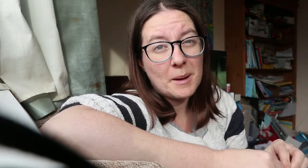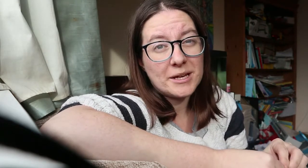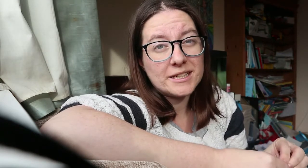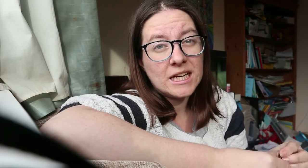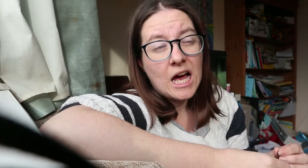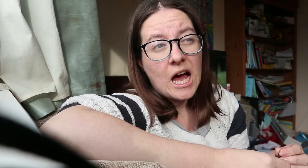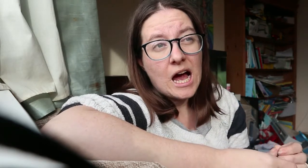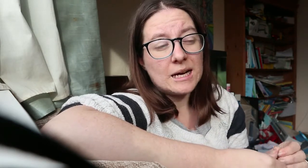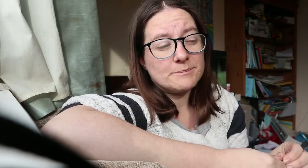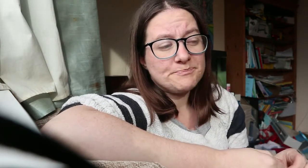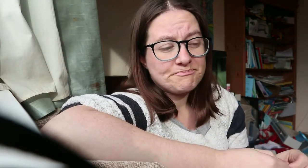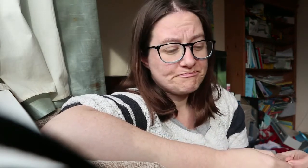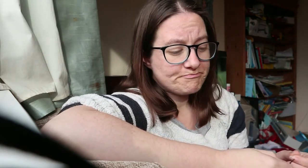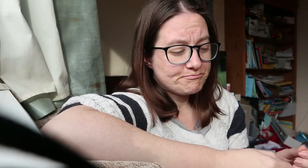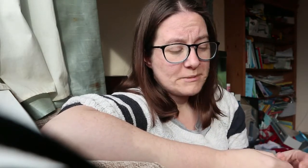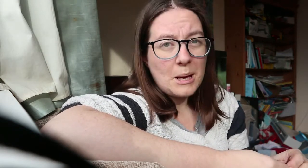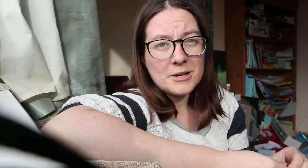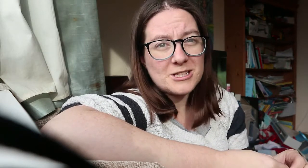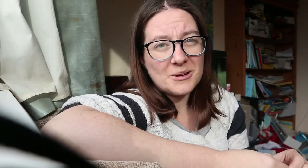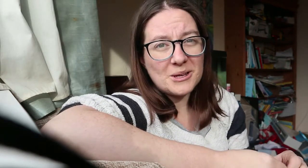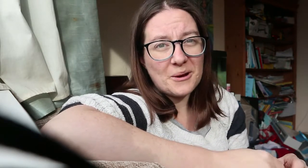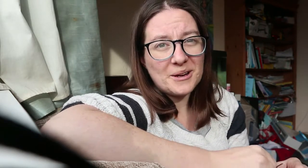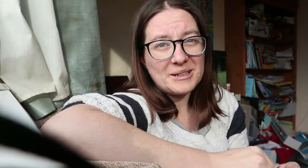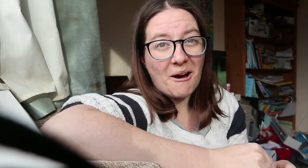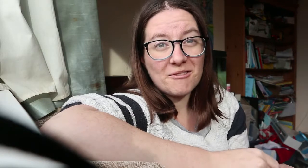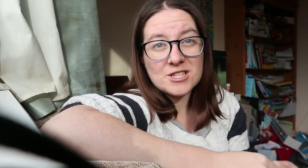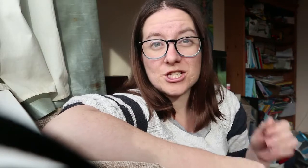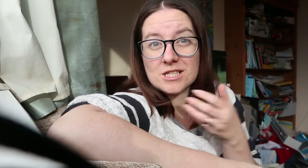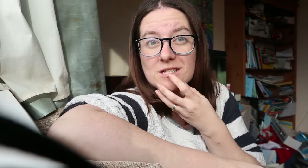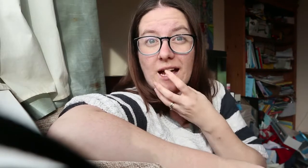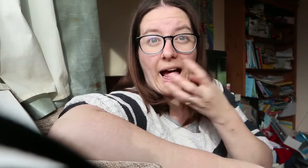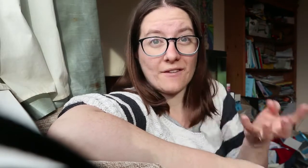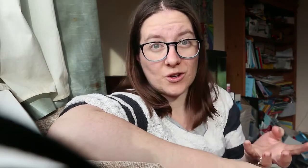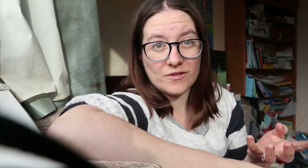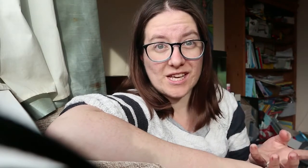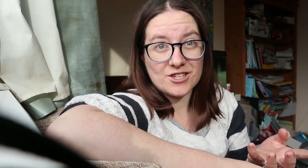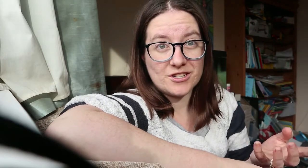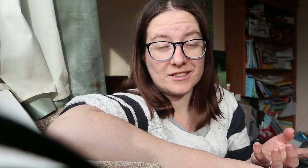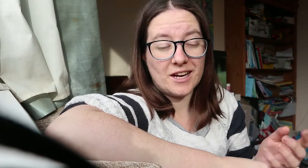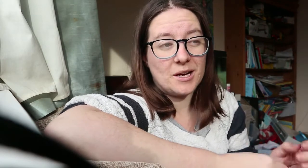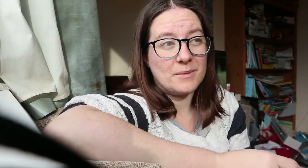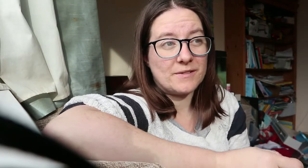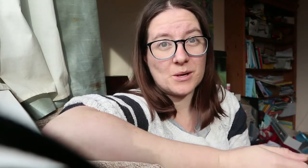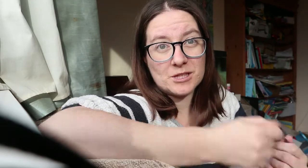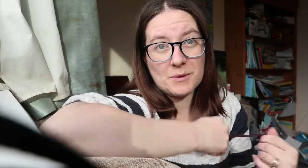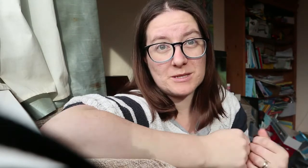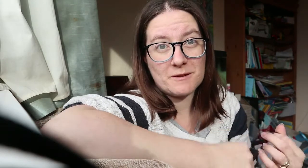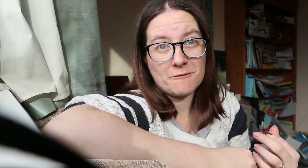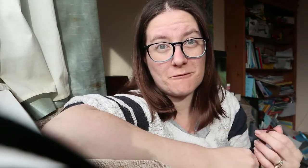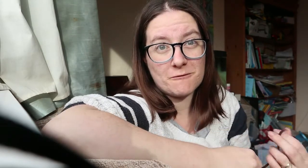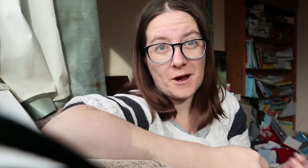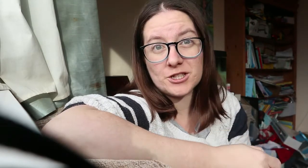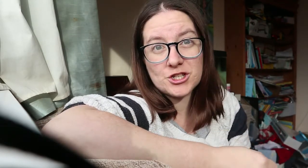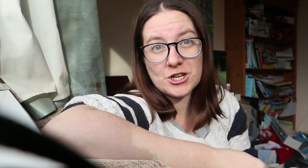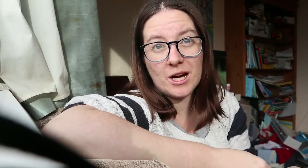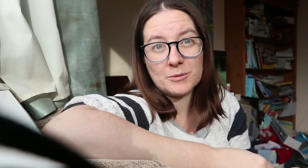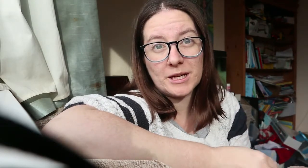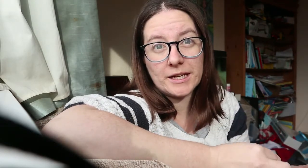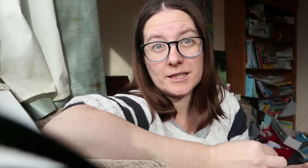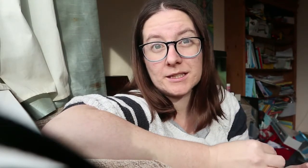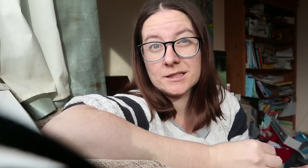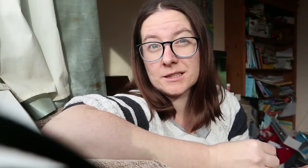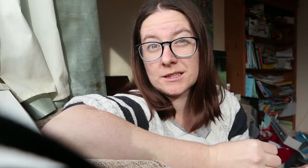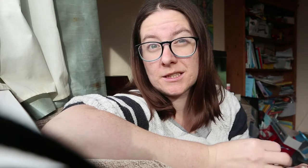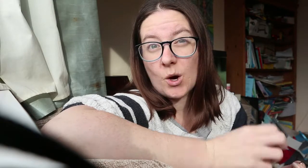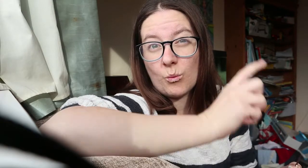with German. Um, but I don't know enough to just have a conversation. Um, if someone spoke to me in French, I would